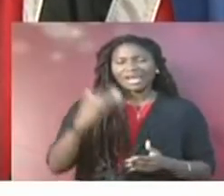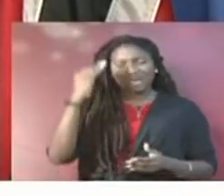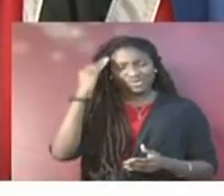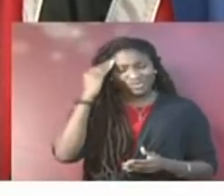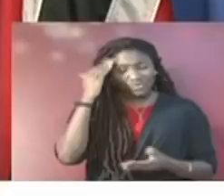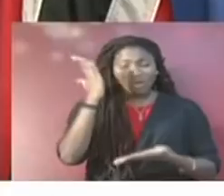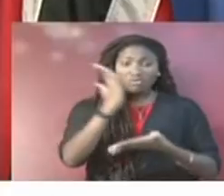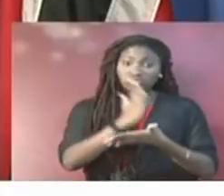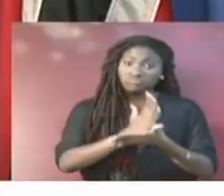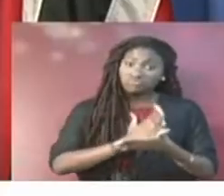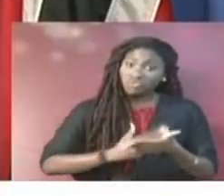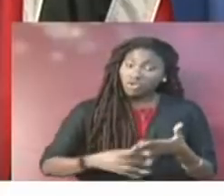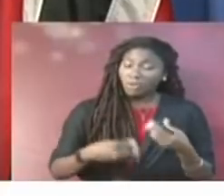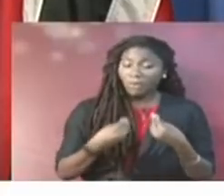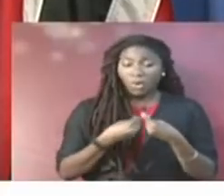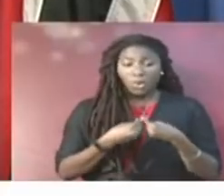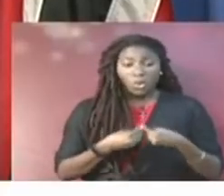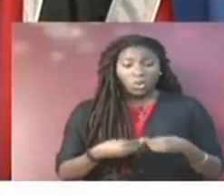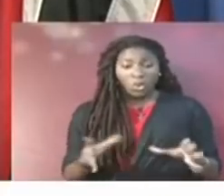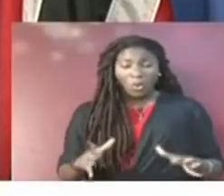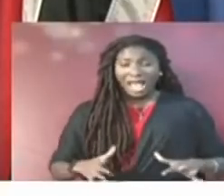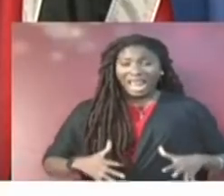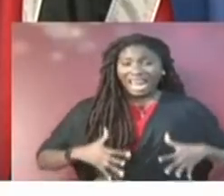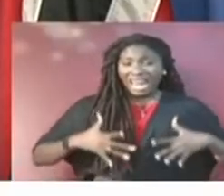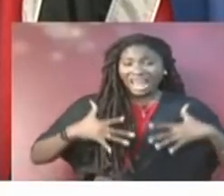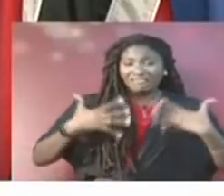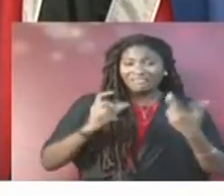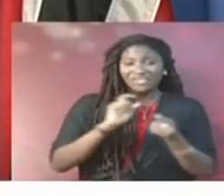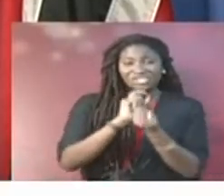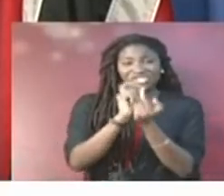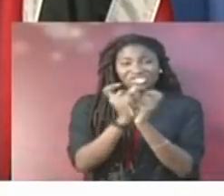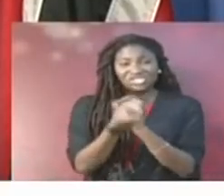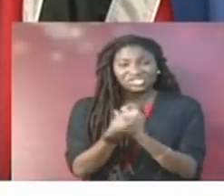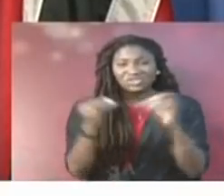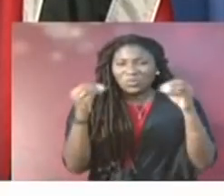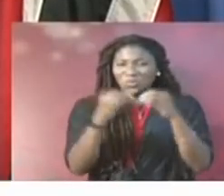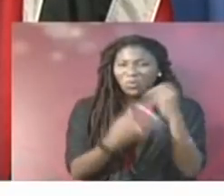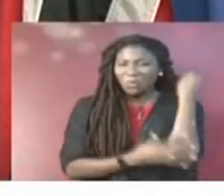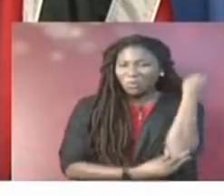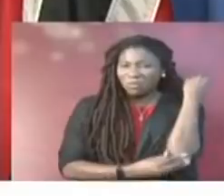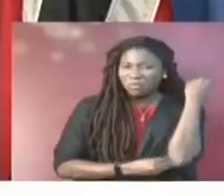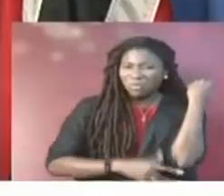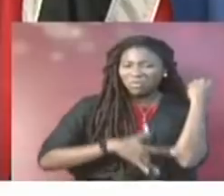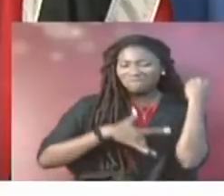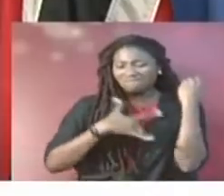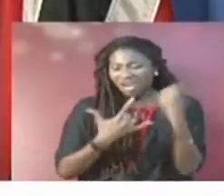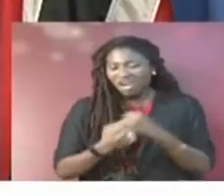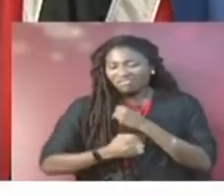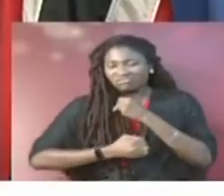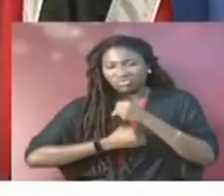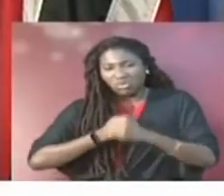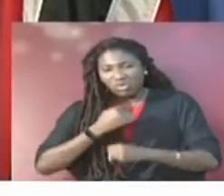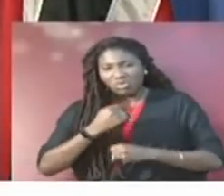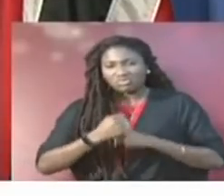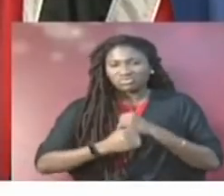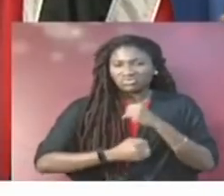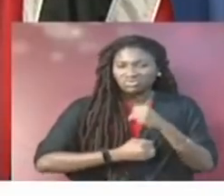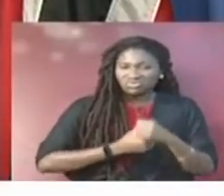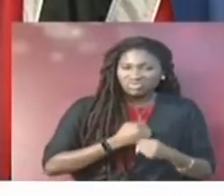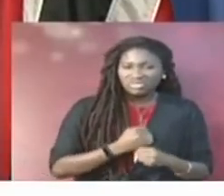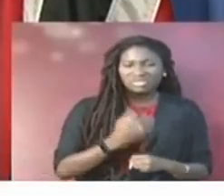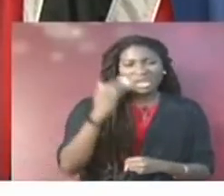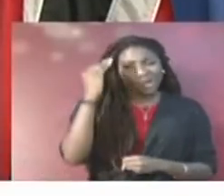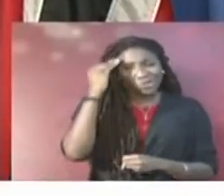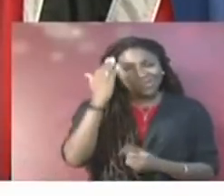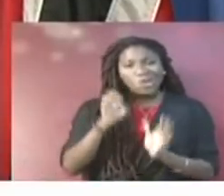losses of quality of life, hopefully for a little while. You have been seeing the losses being reported by the private